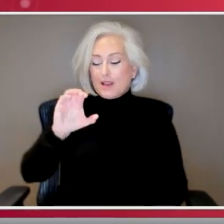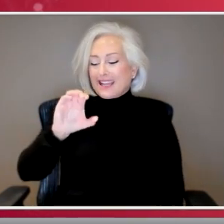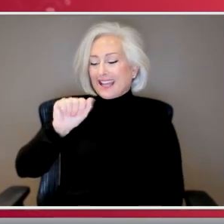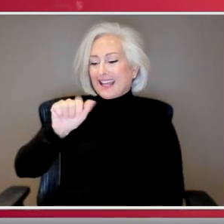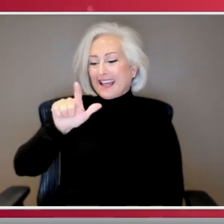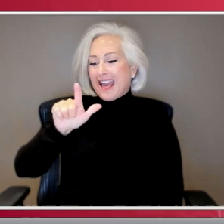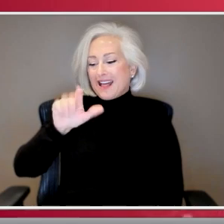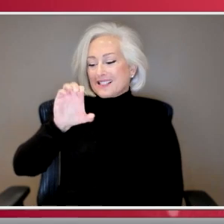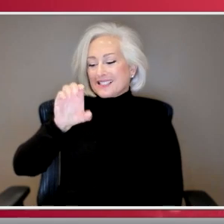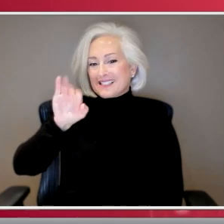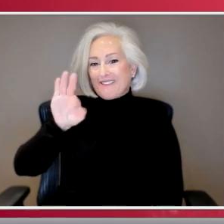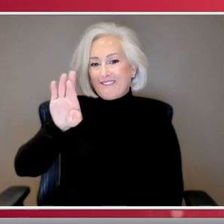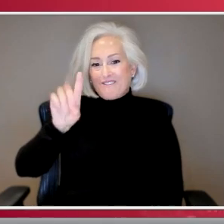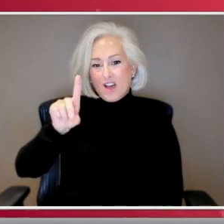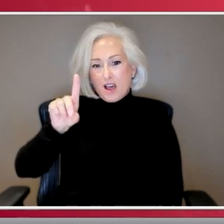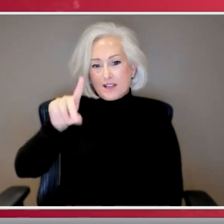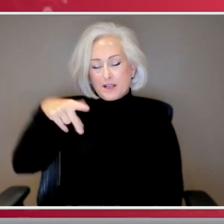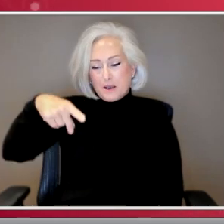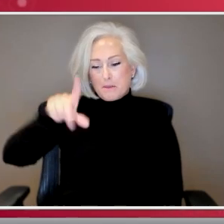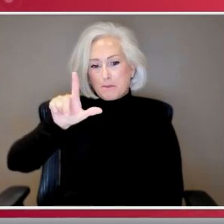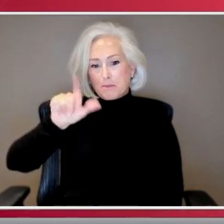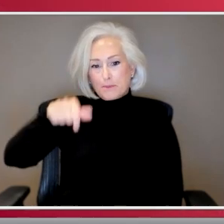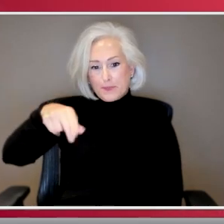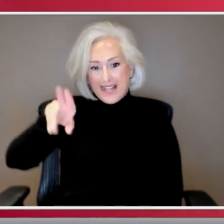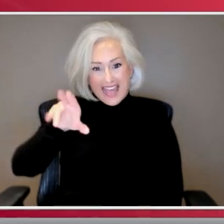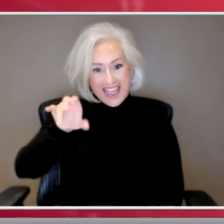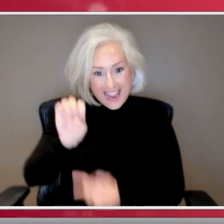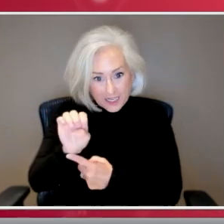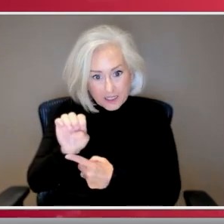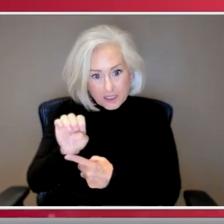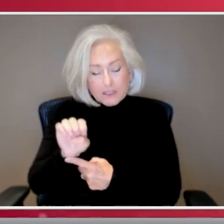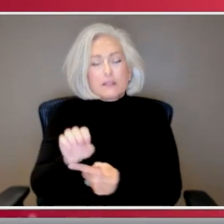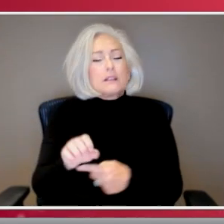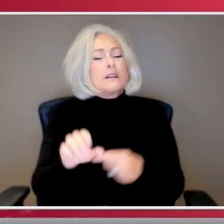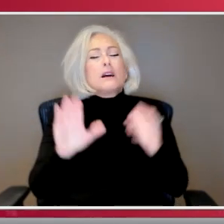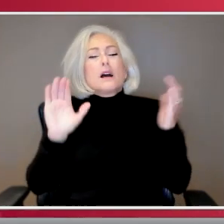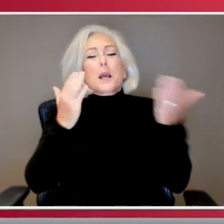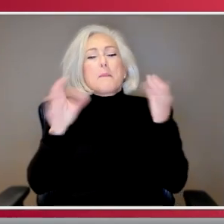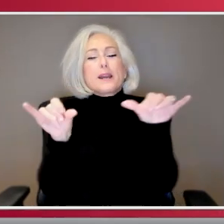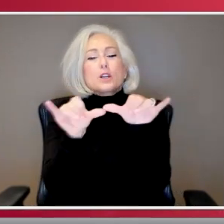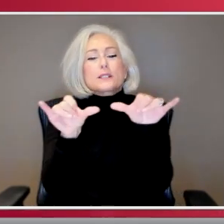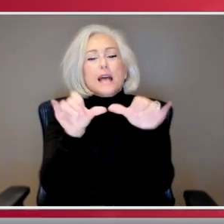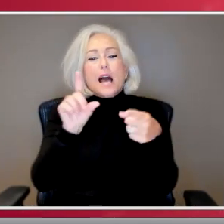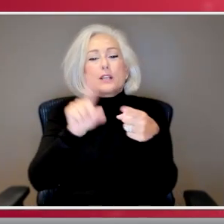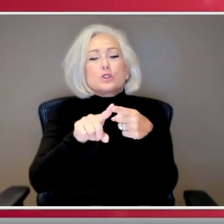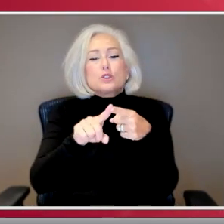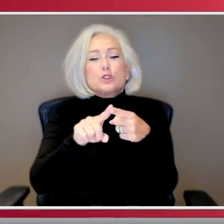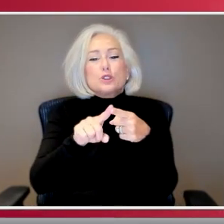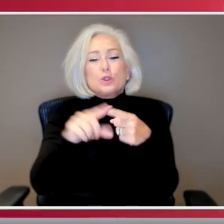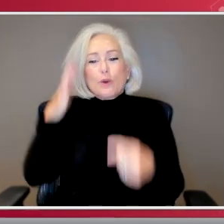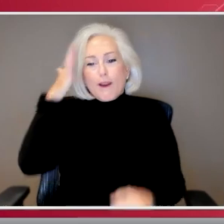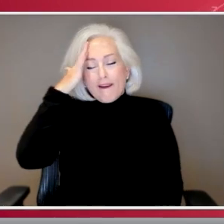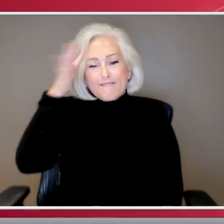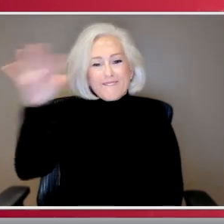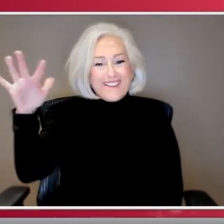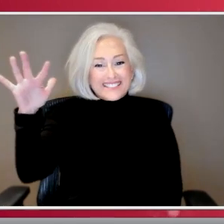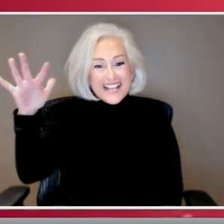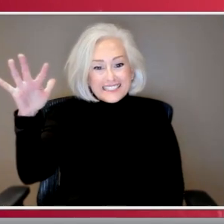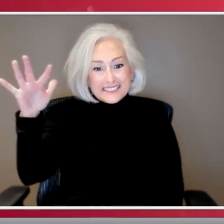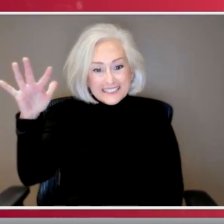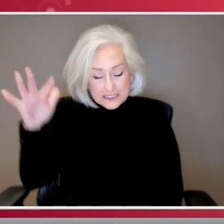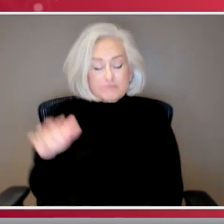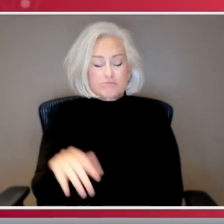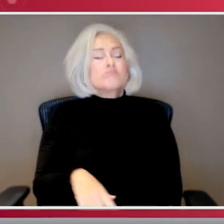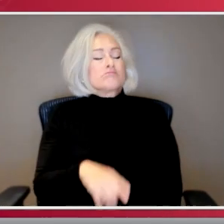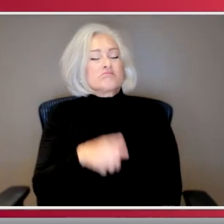How big is that, say, compared to a nickel? Oh, it's probably about the same size, or at least it should be. Wow. And is